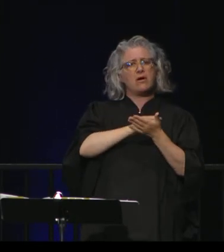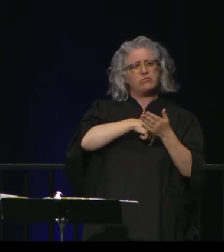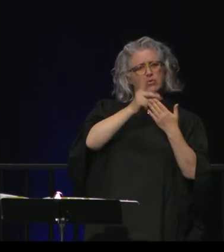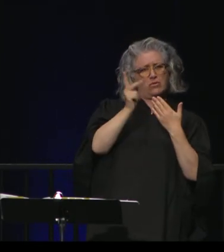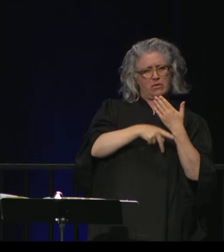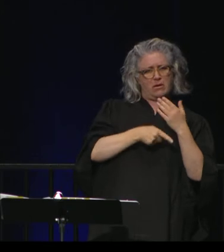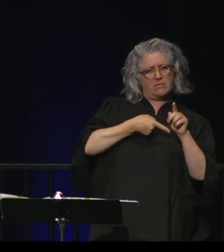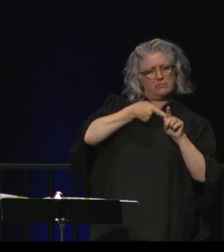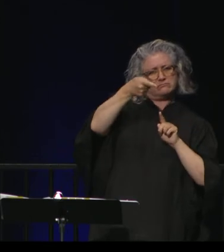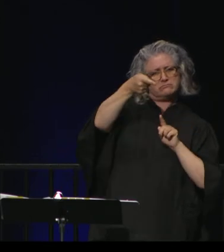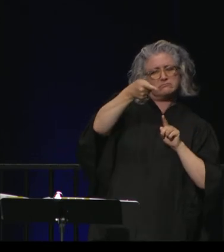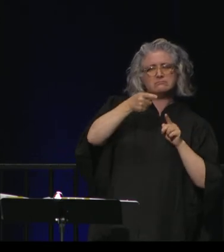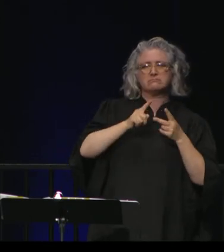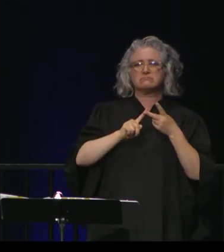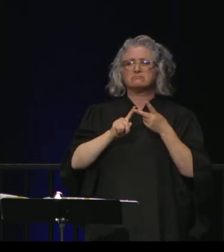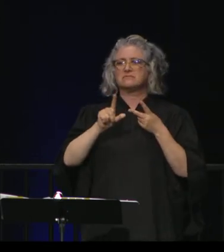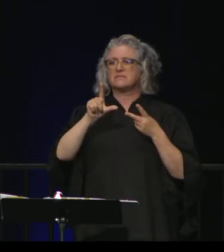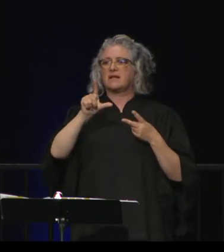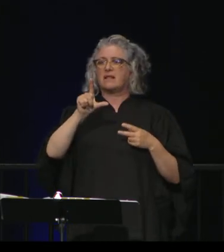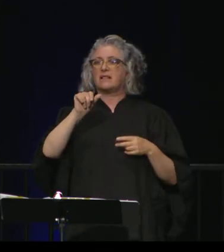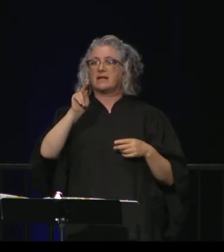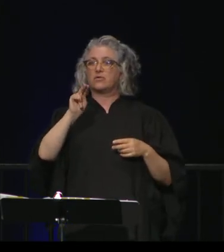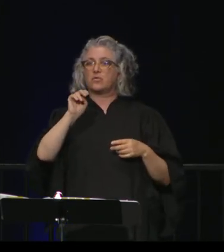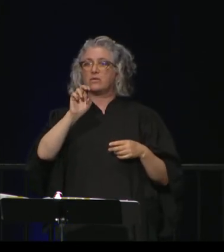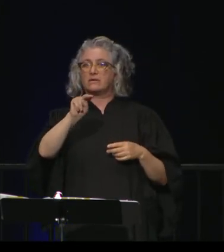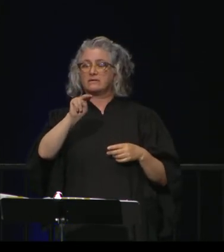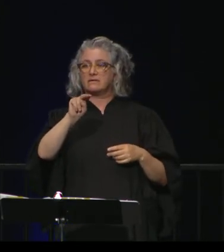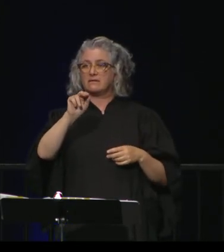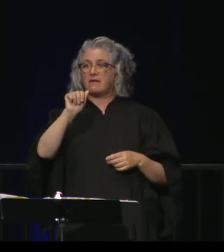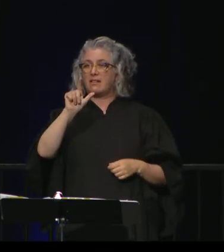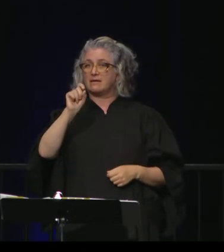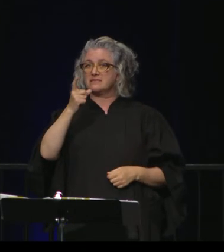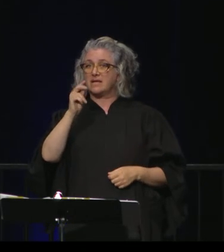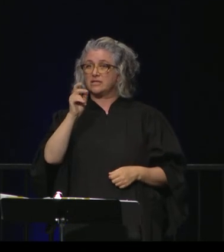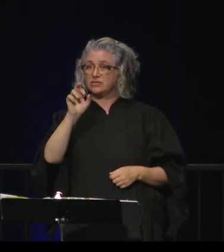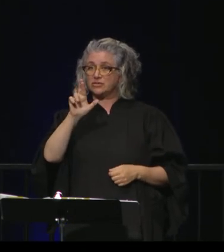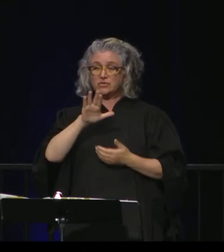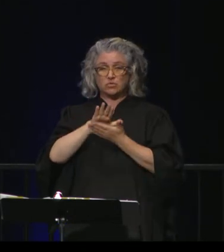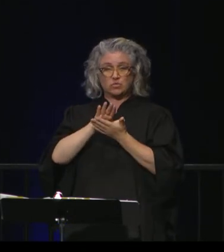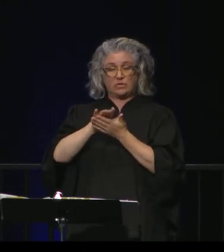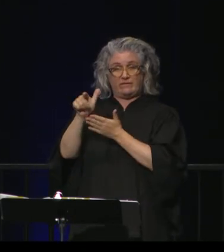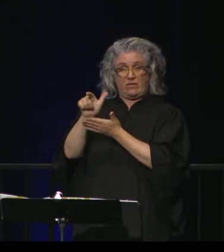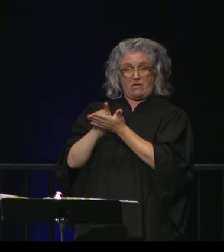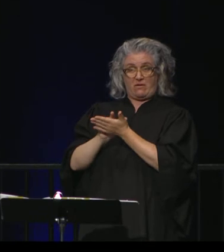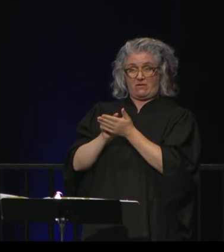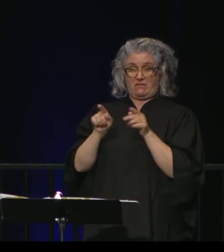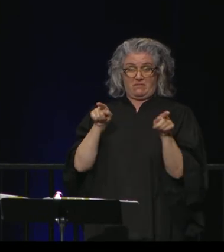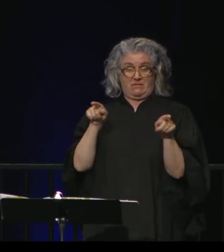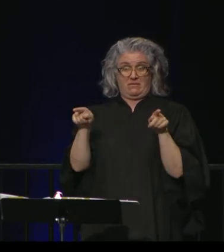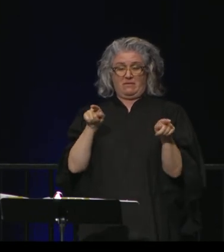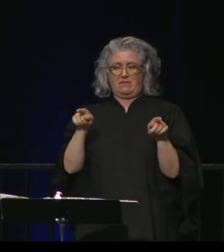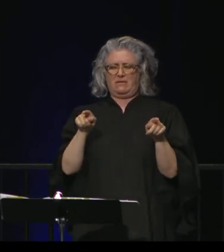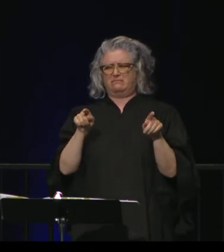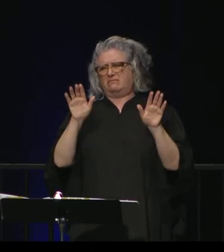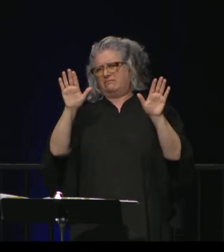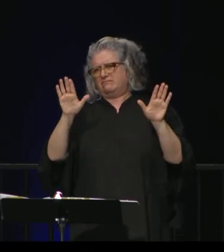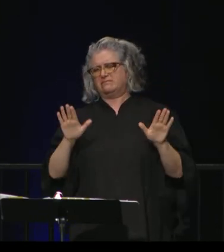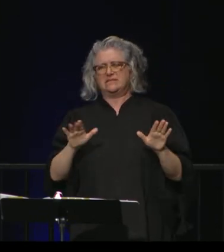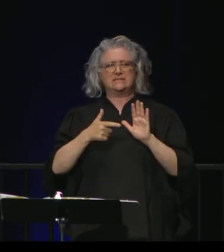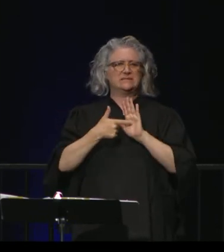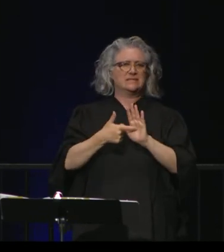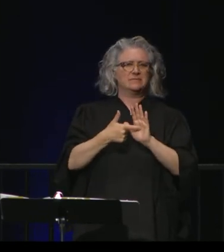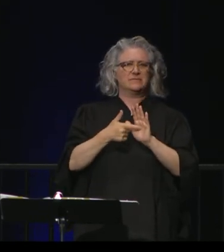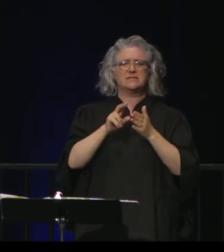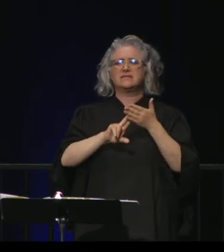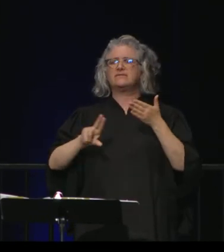and with the Lincoln Alexander School of Law, both striking examples of the university's